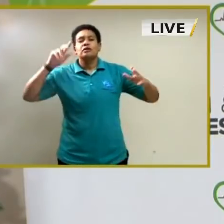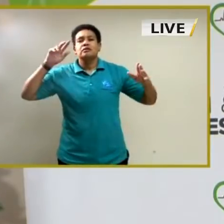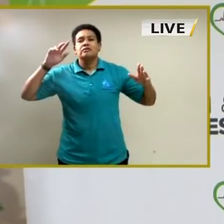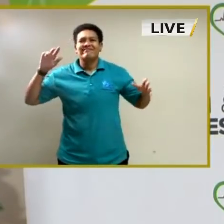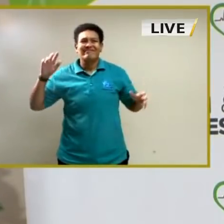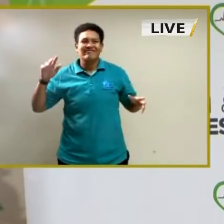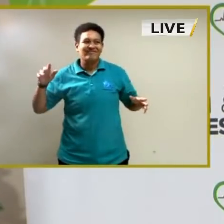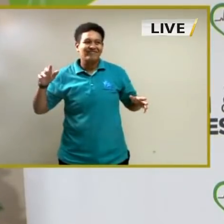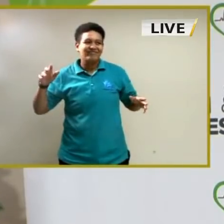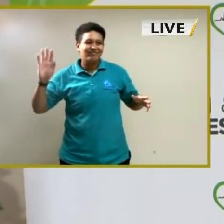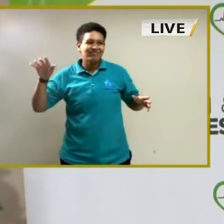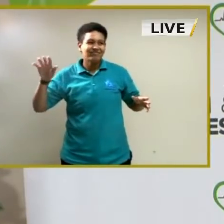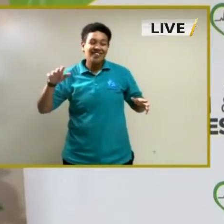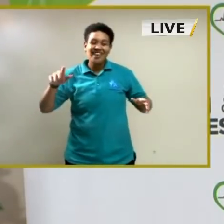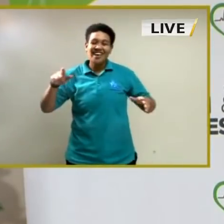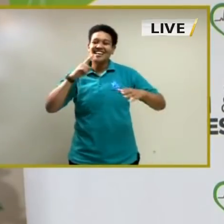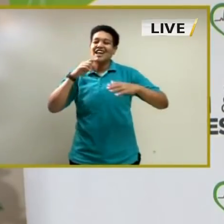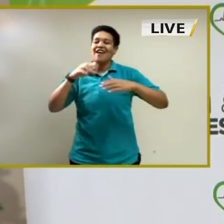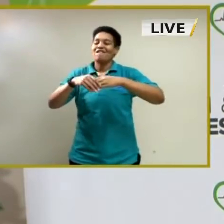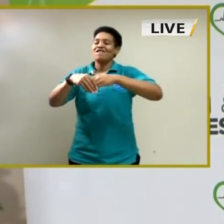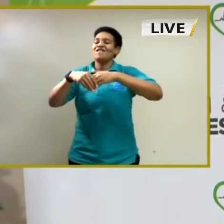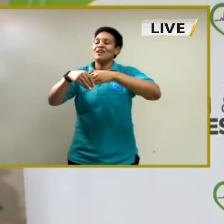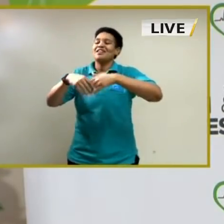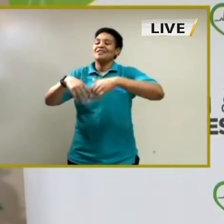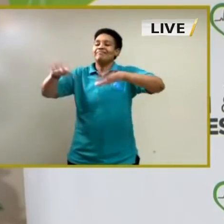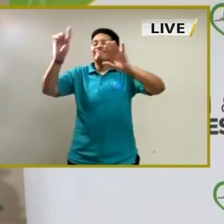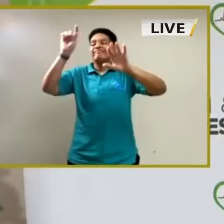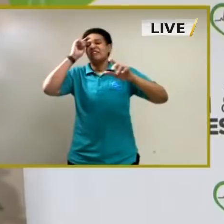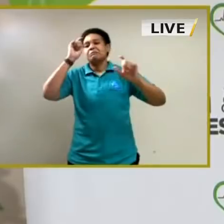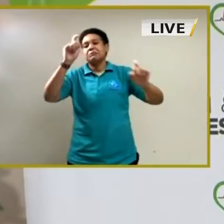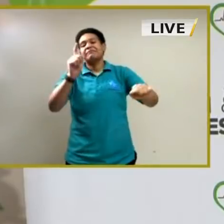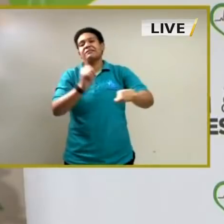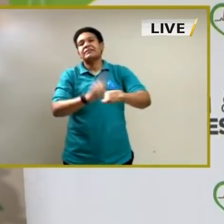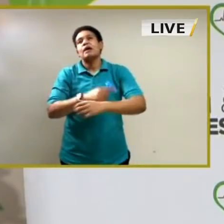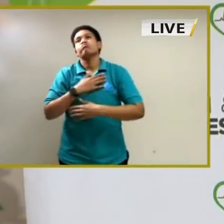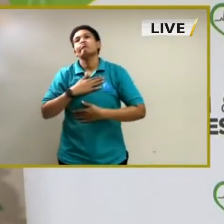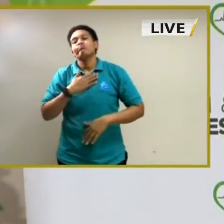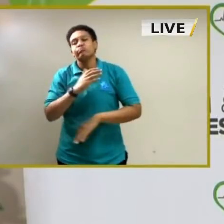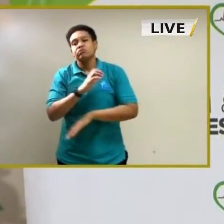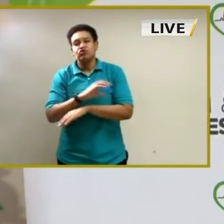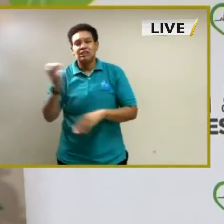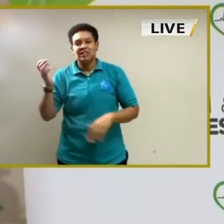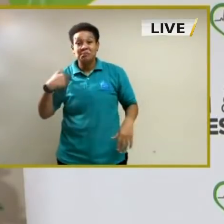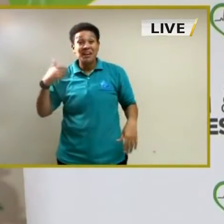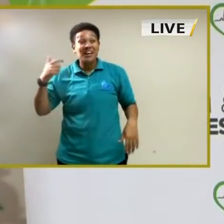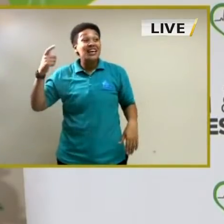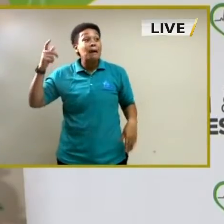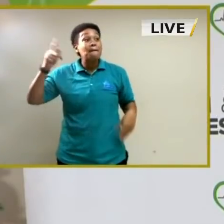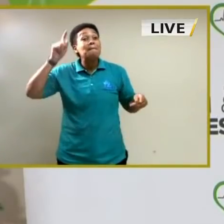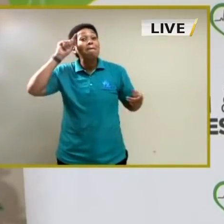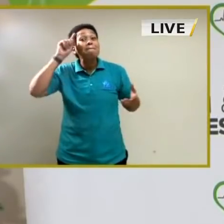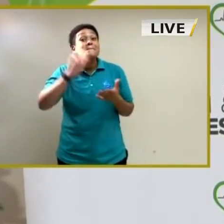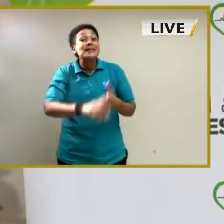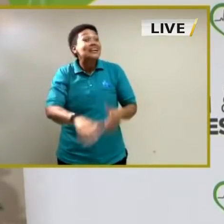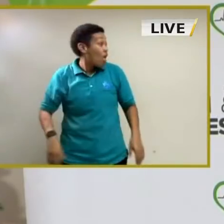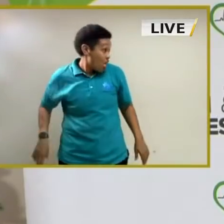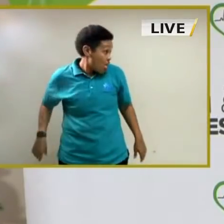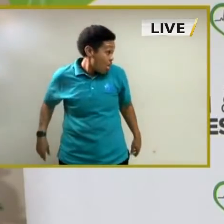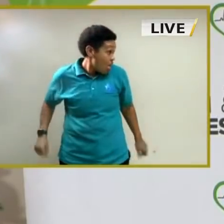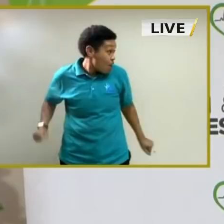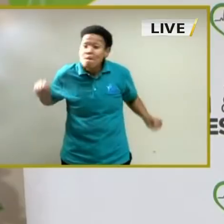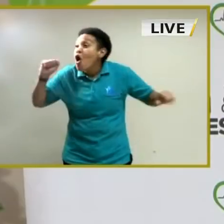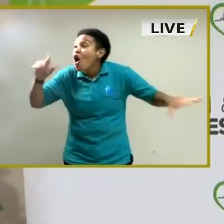the relaxation of restrictions as a license to be a free-for-all and